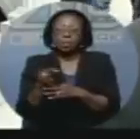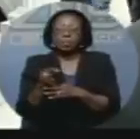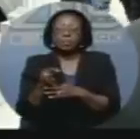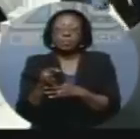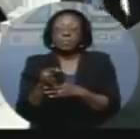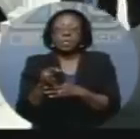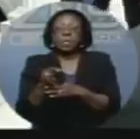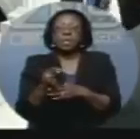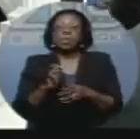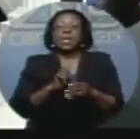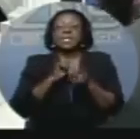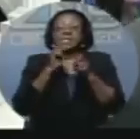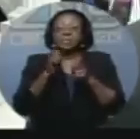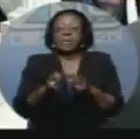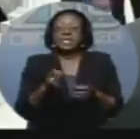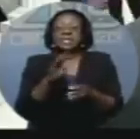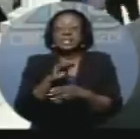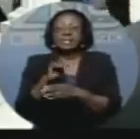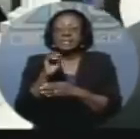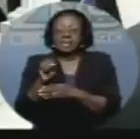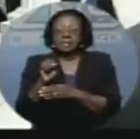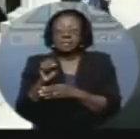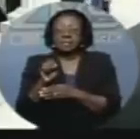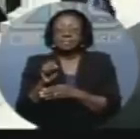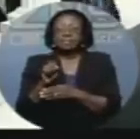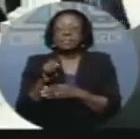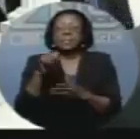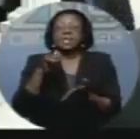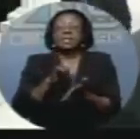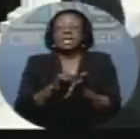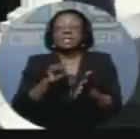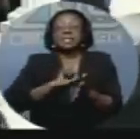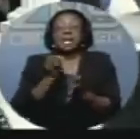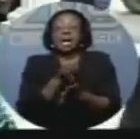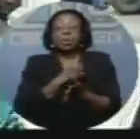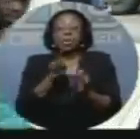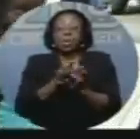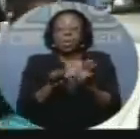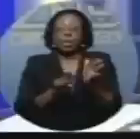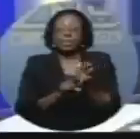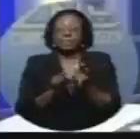to express themselves. That's our democracy. Let's make it live.